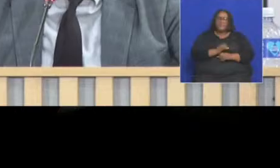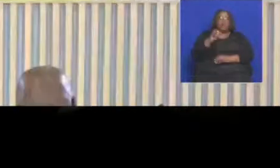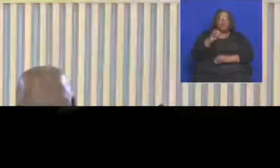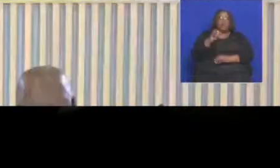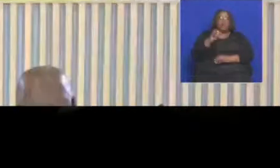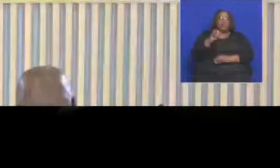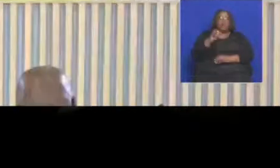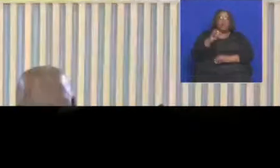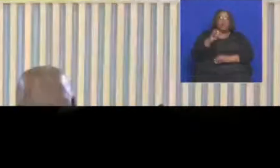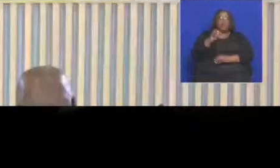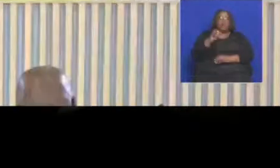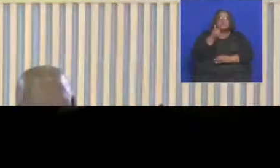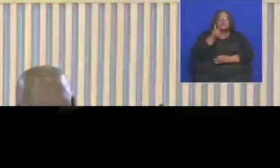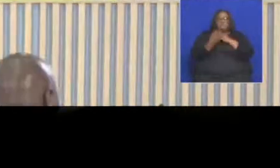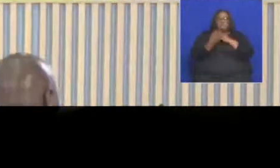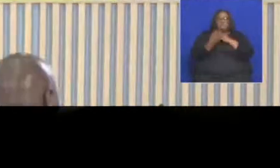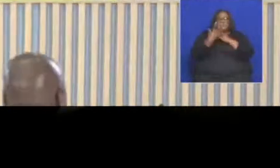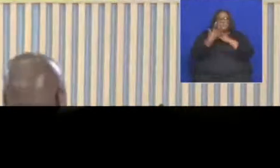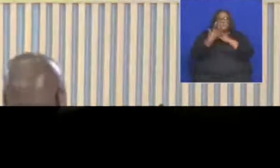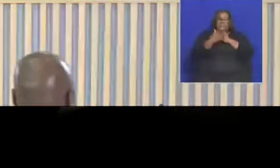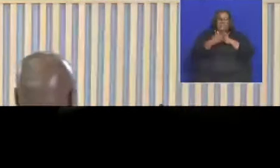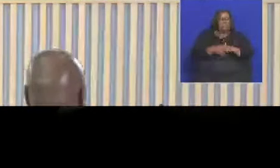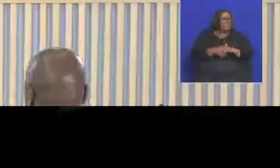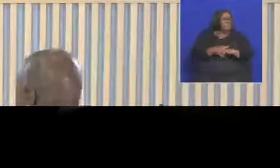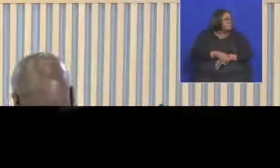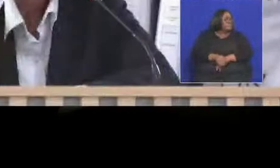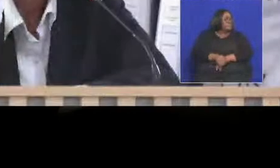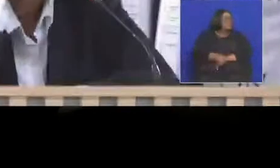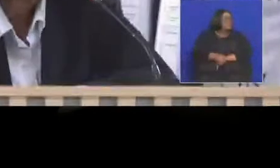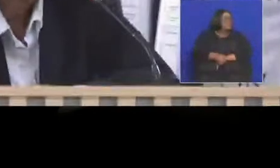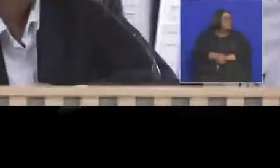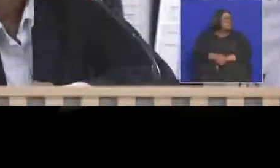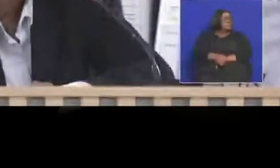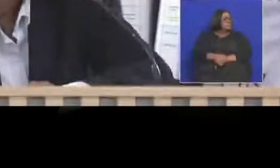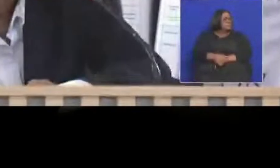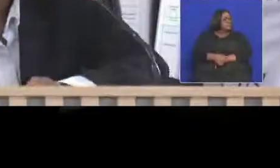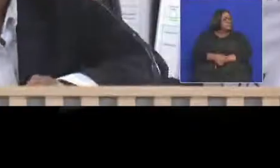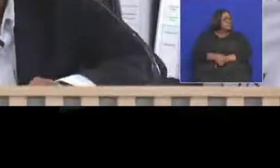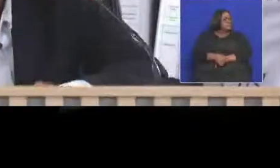Switch on both your mics. Thank you.